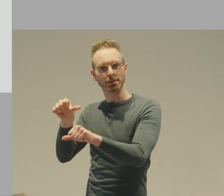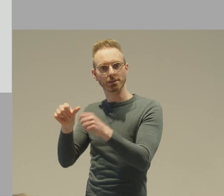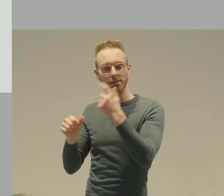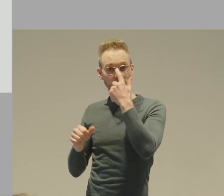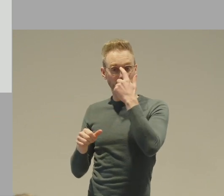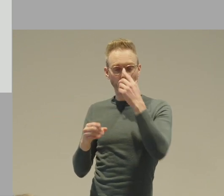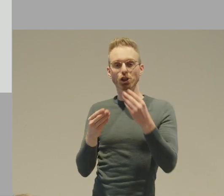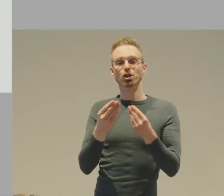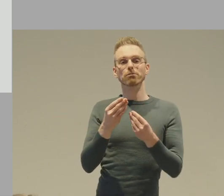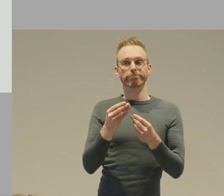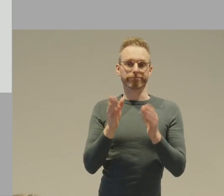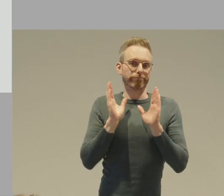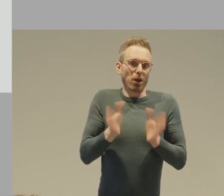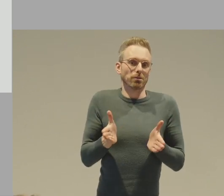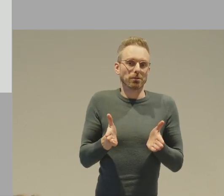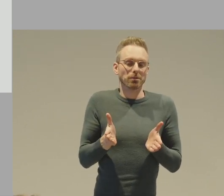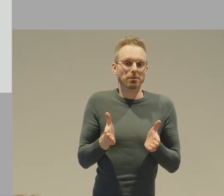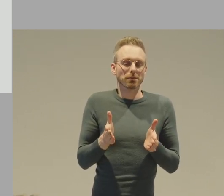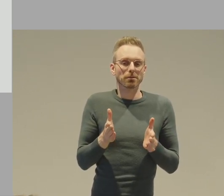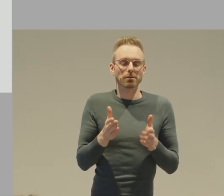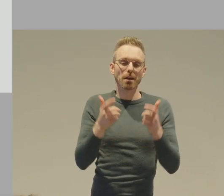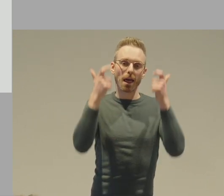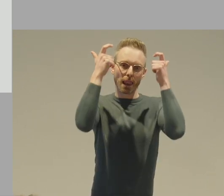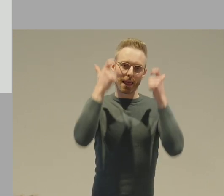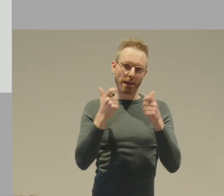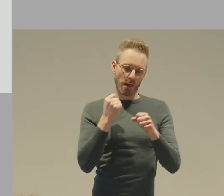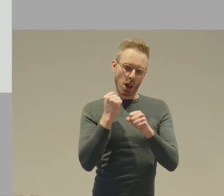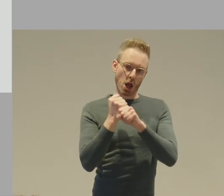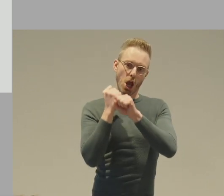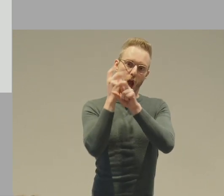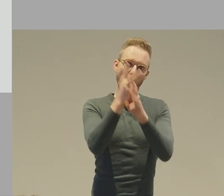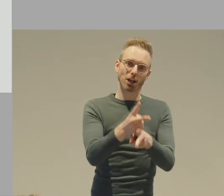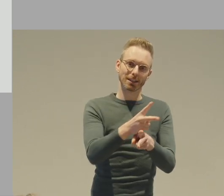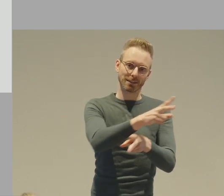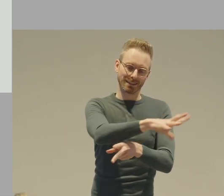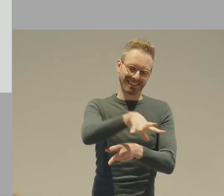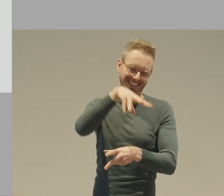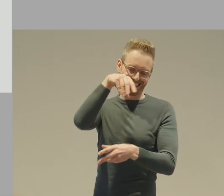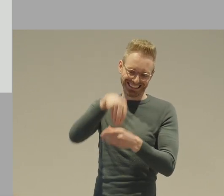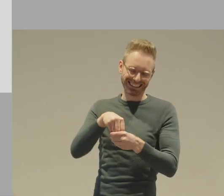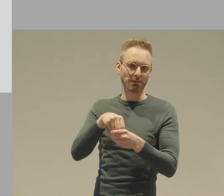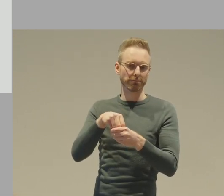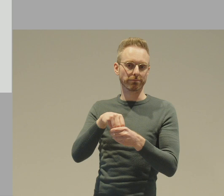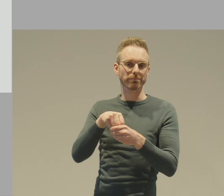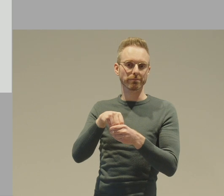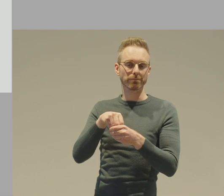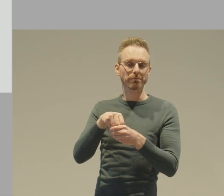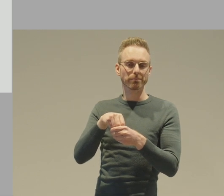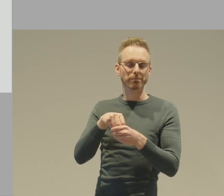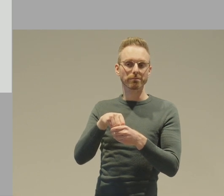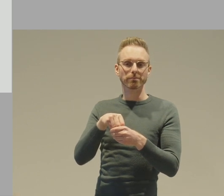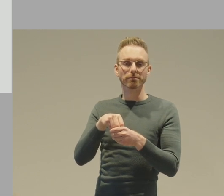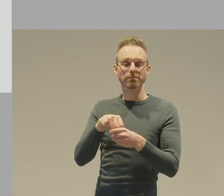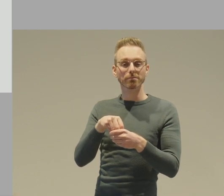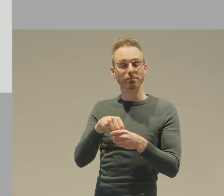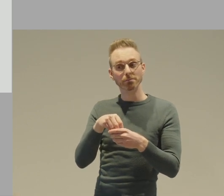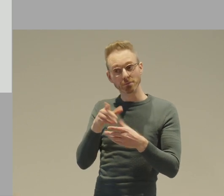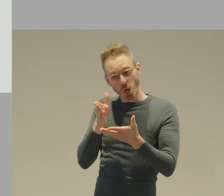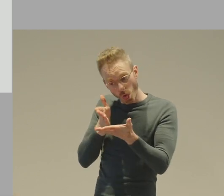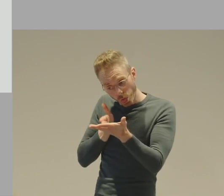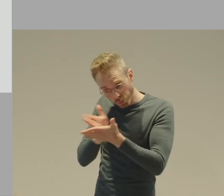must. That's how I feel about it. I think it's really important that somebody's legal guardian is included. If you can, bring them on the journey with